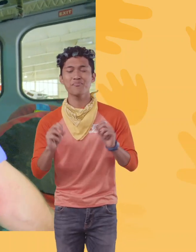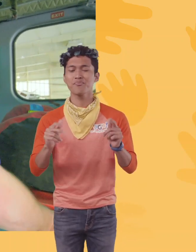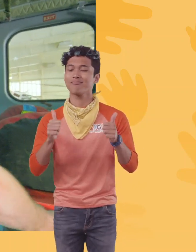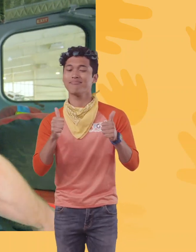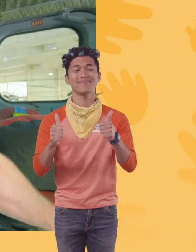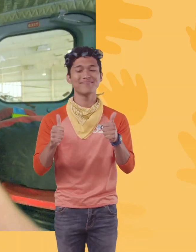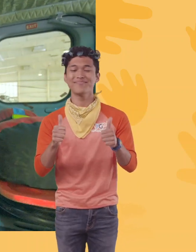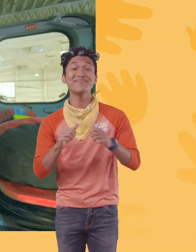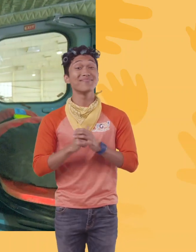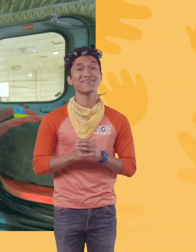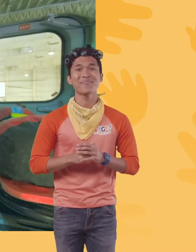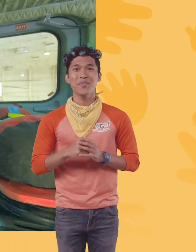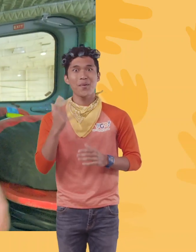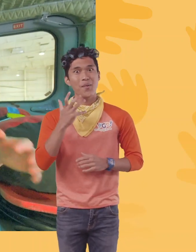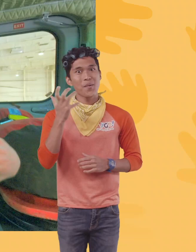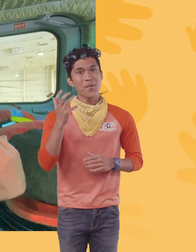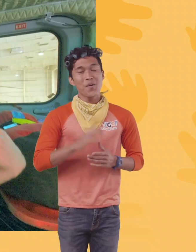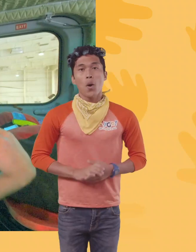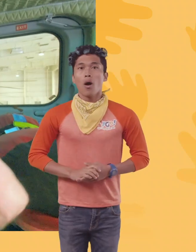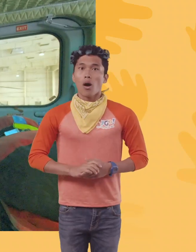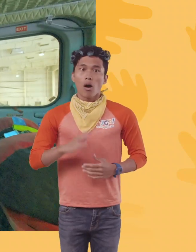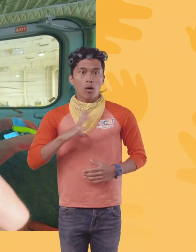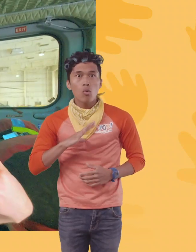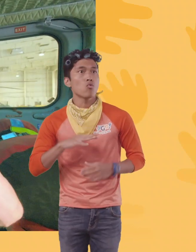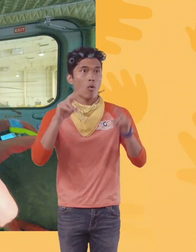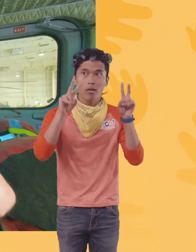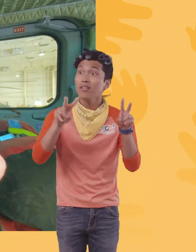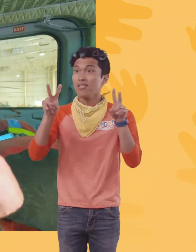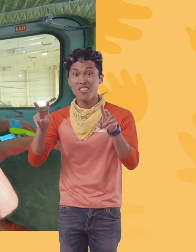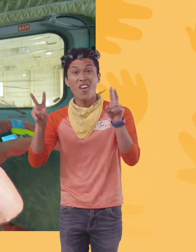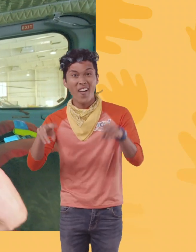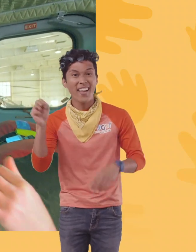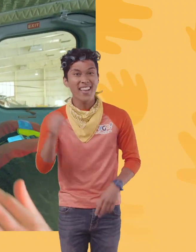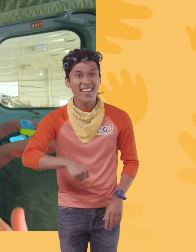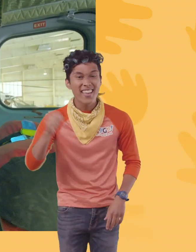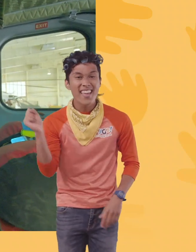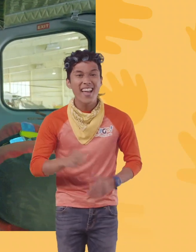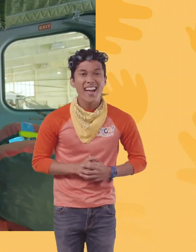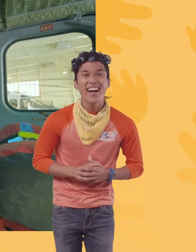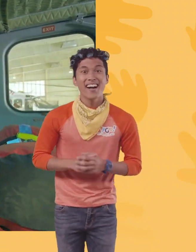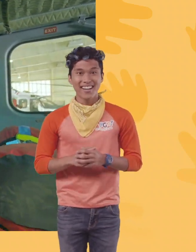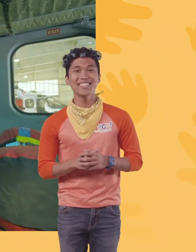go. Wow, it was so cool seeing the inside of the cab of the